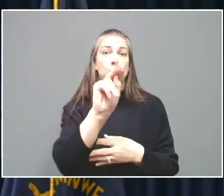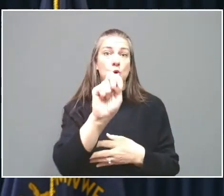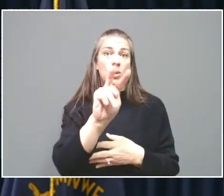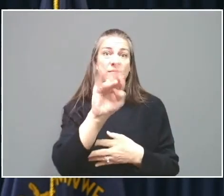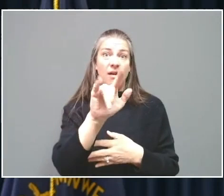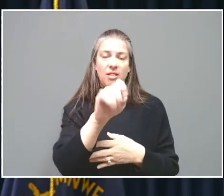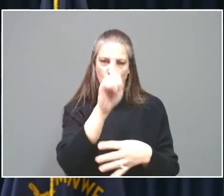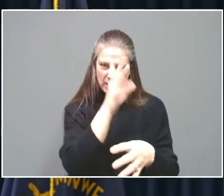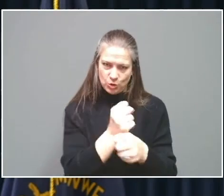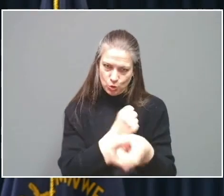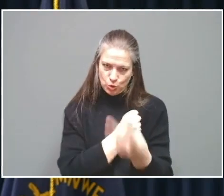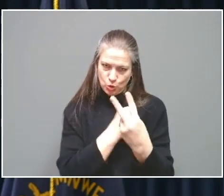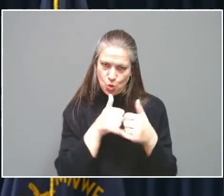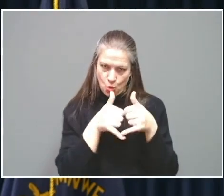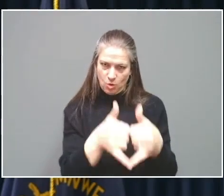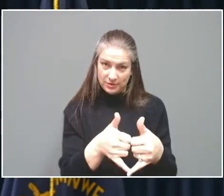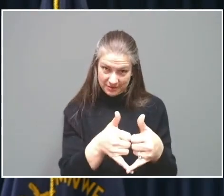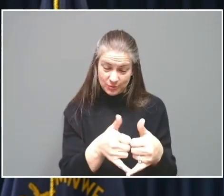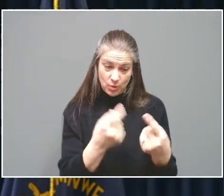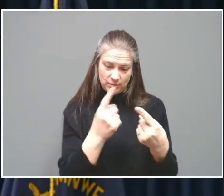awards. The first one is about